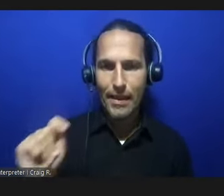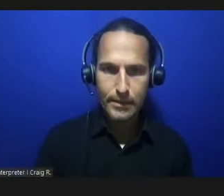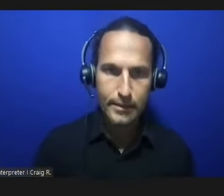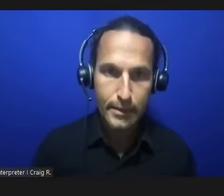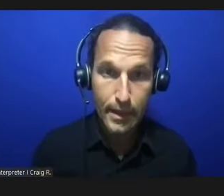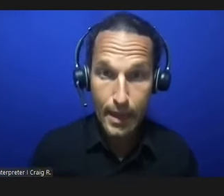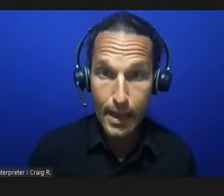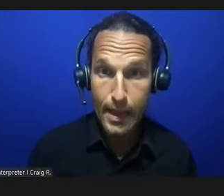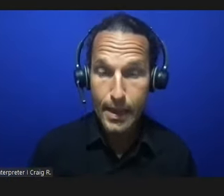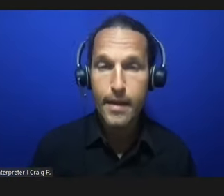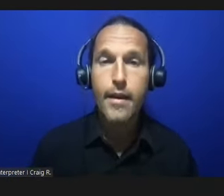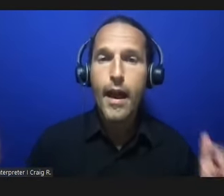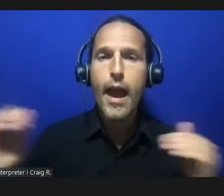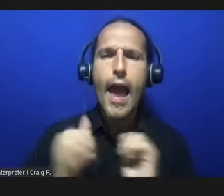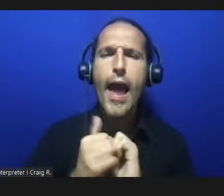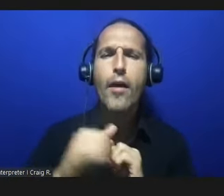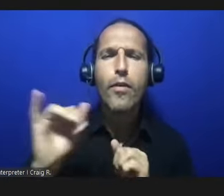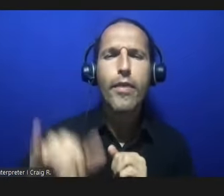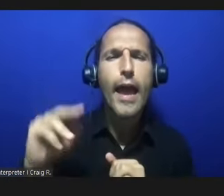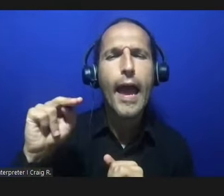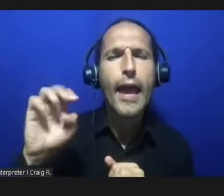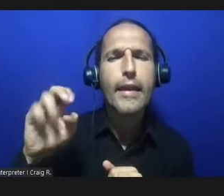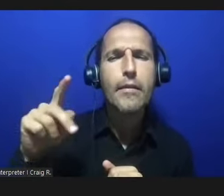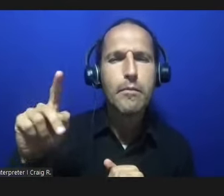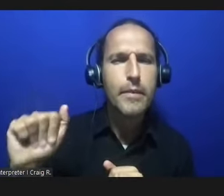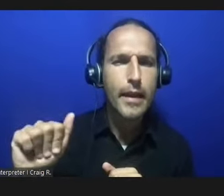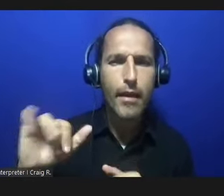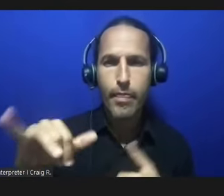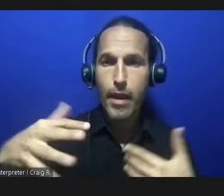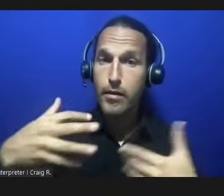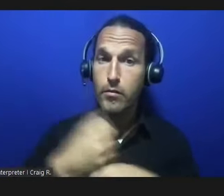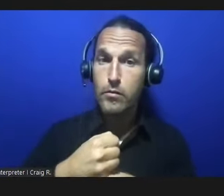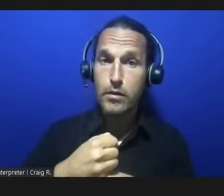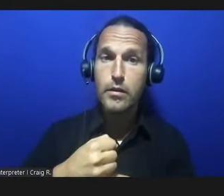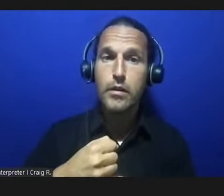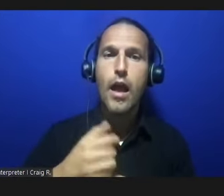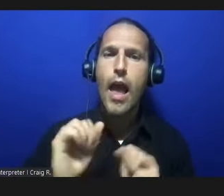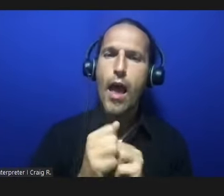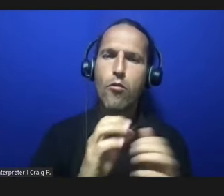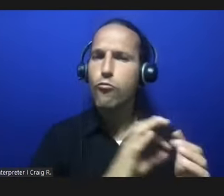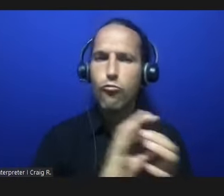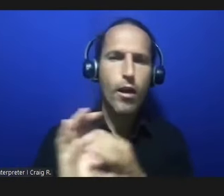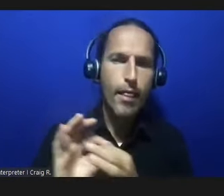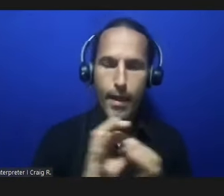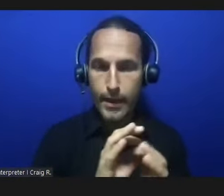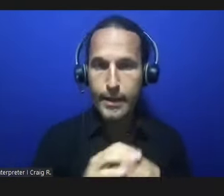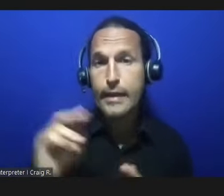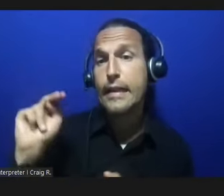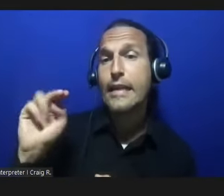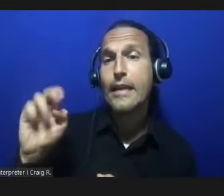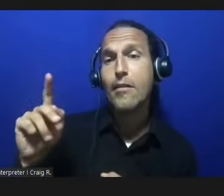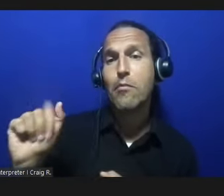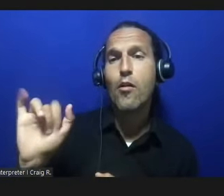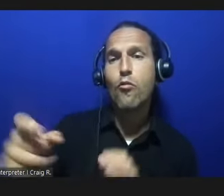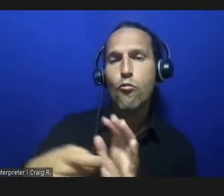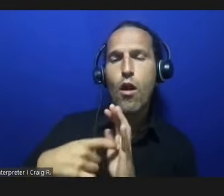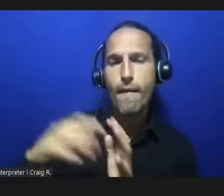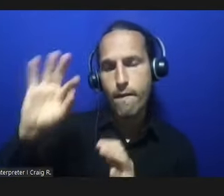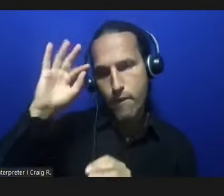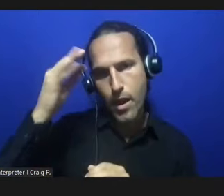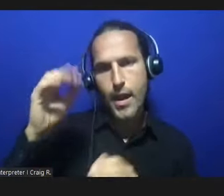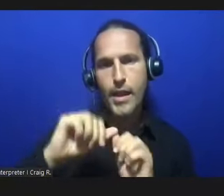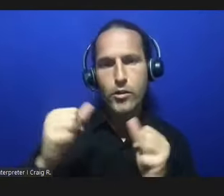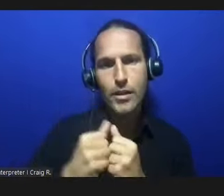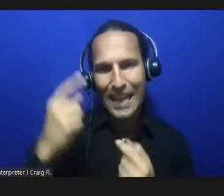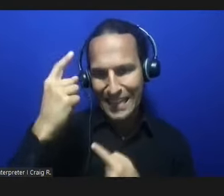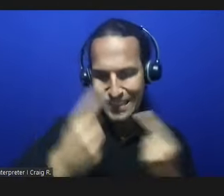So how is the National Environmental Policy Act, or NEPA, and the project linked? NEPA requires federal agencies to assess and